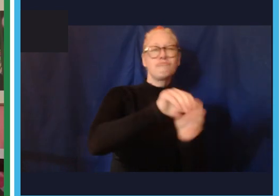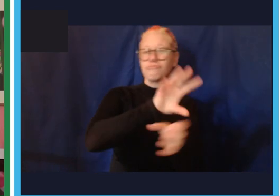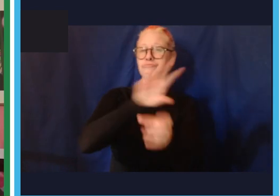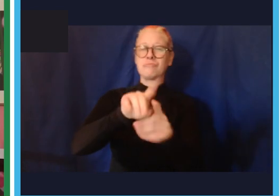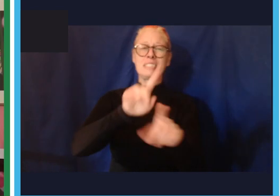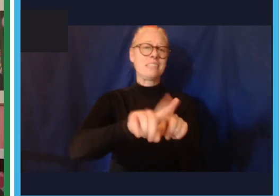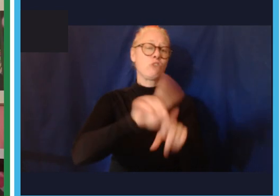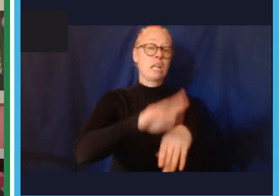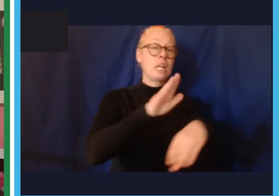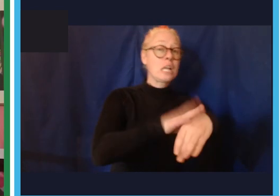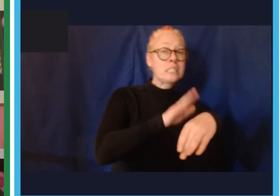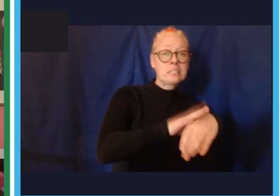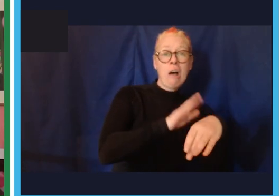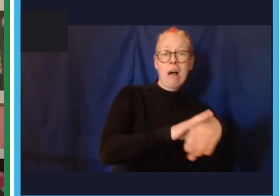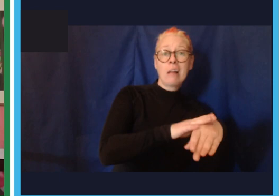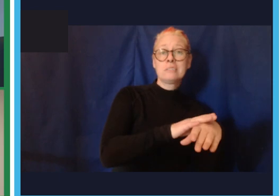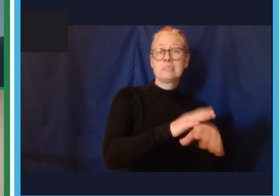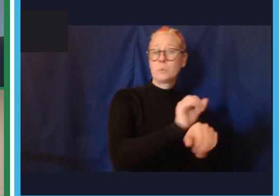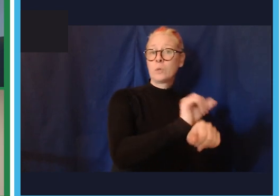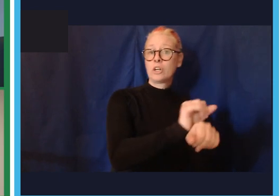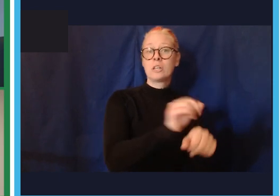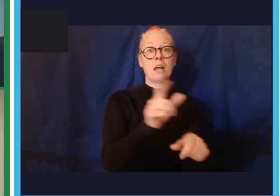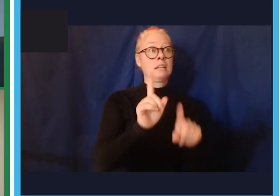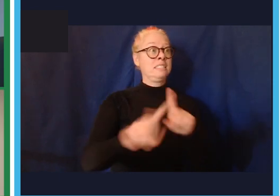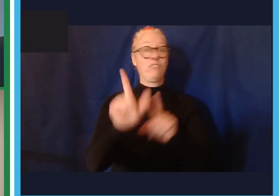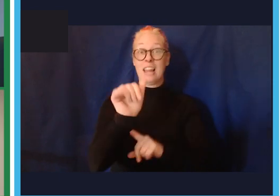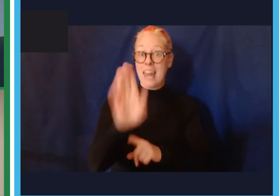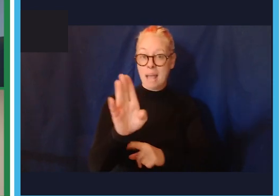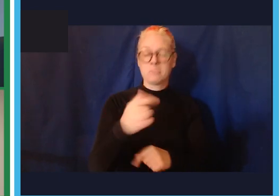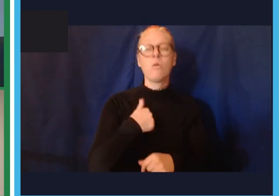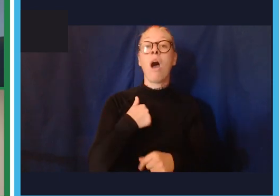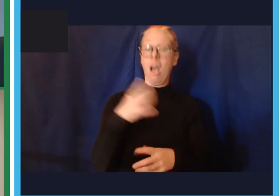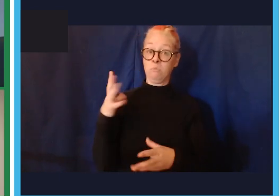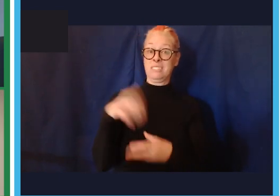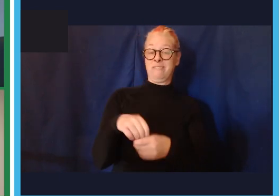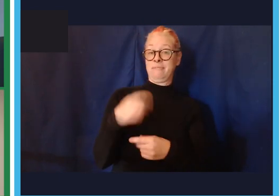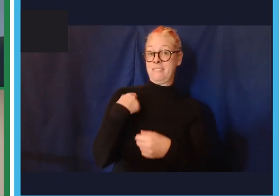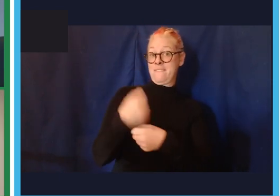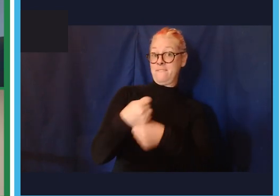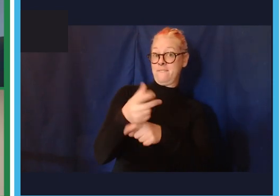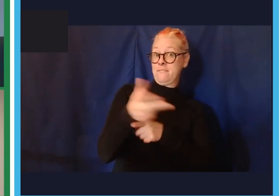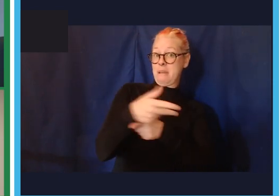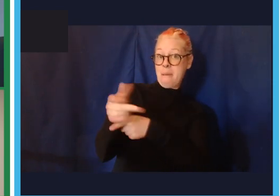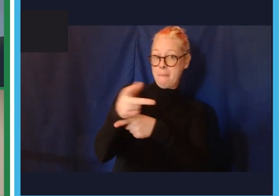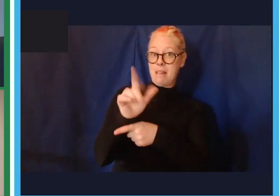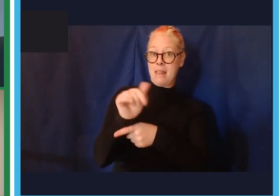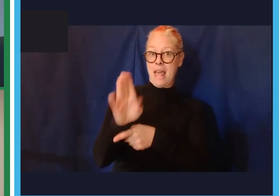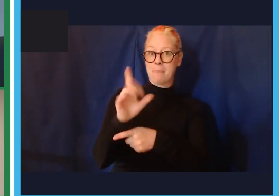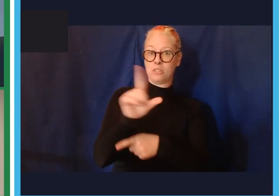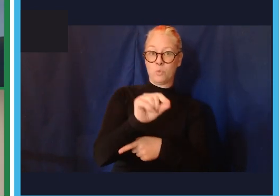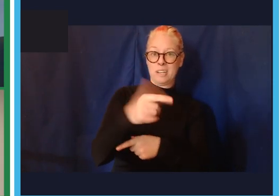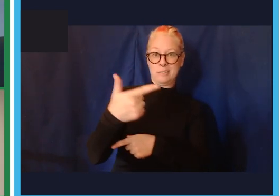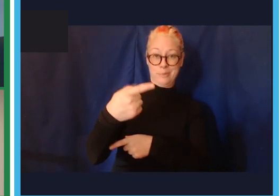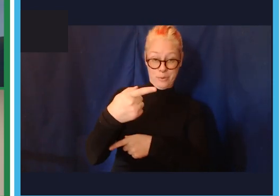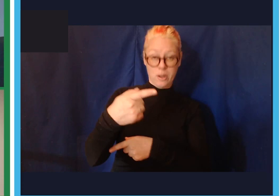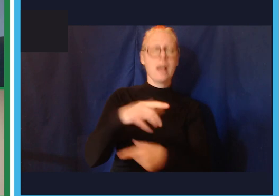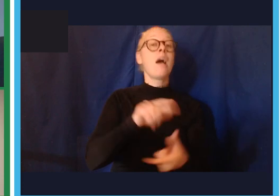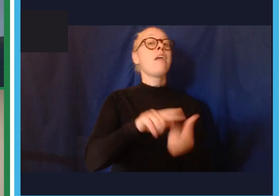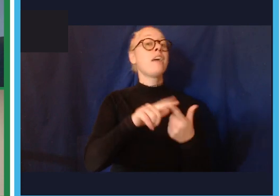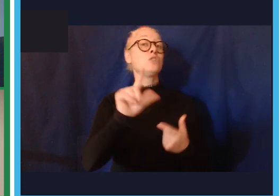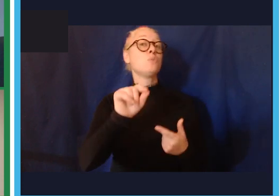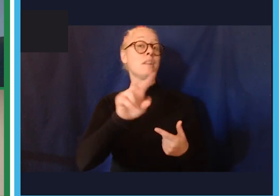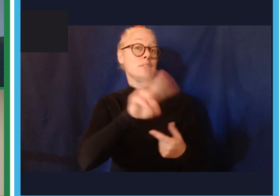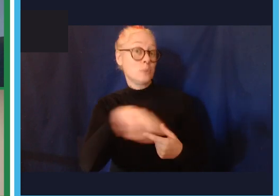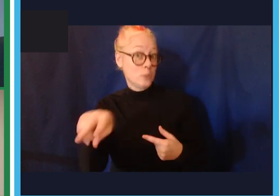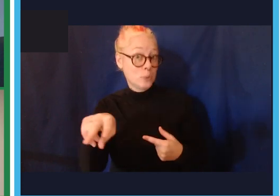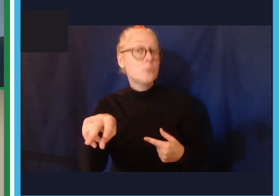2022 I did they partnered with Netflix to do the children's content lab, where I got to do a showcase script reading in